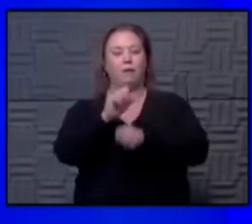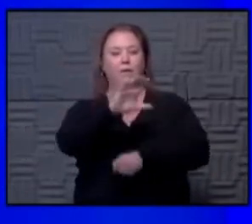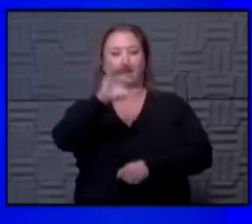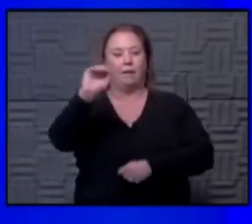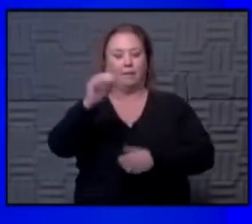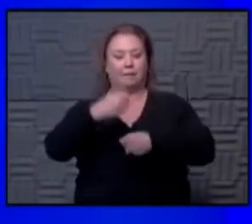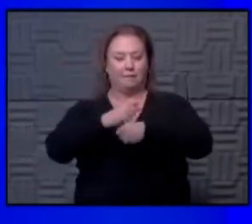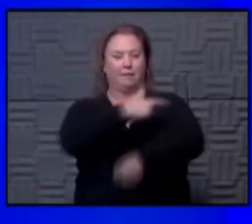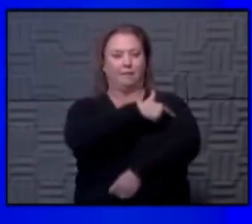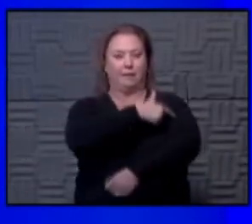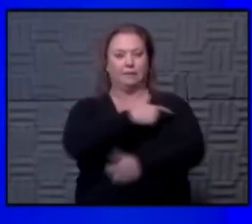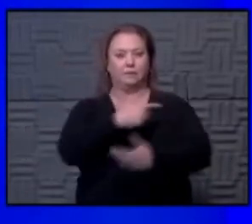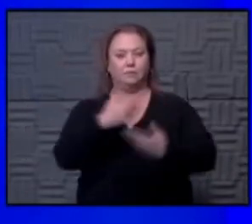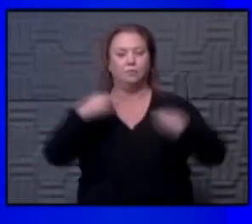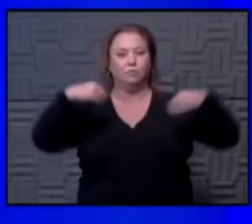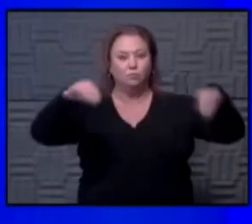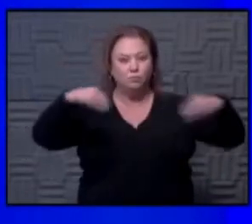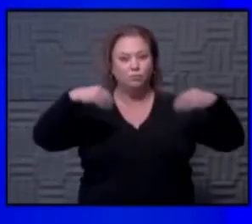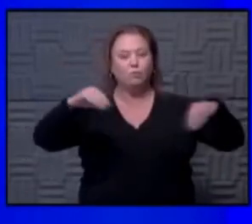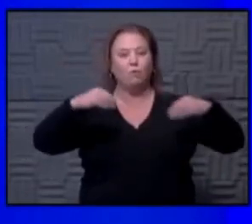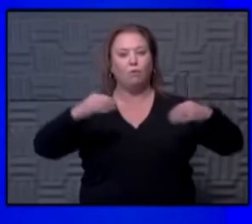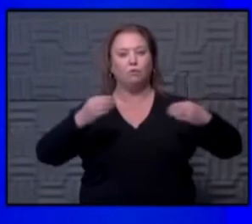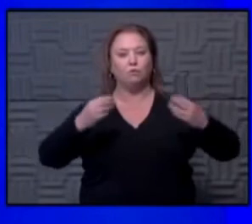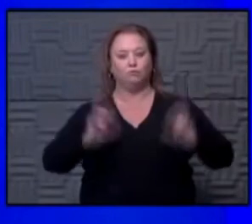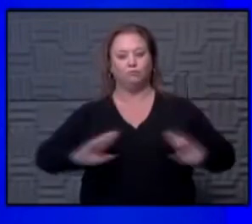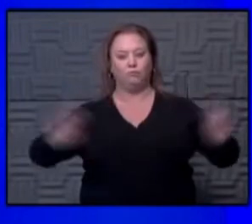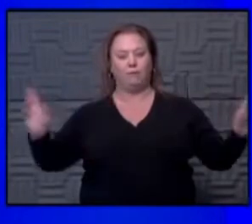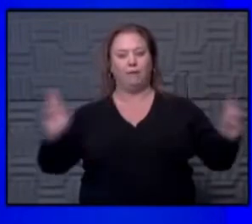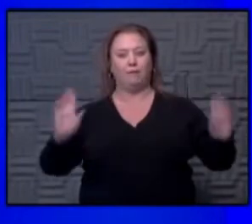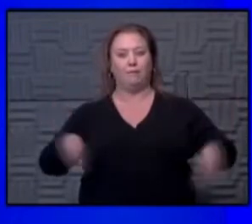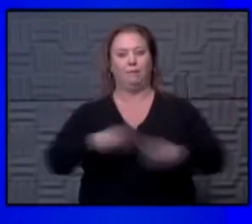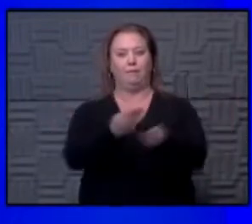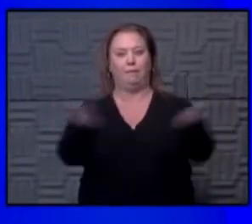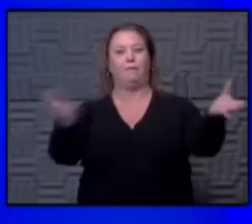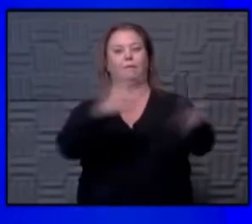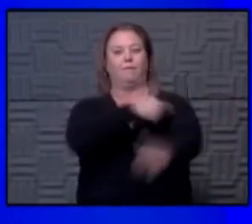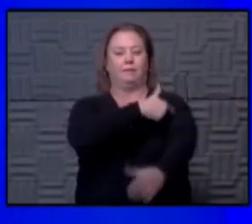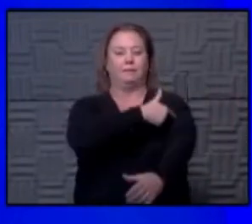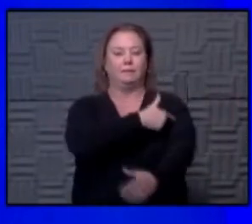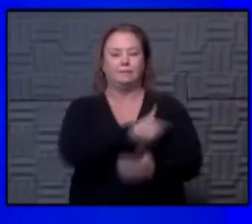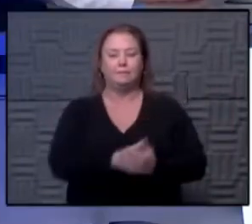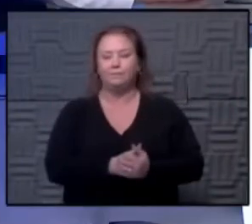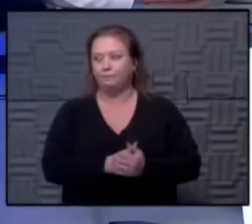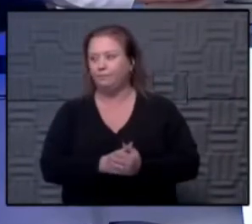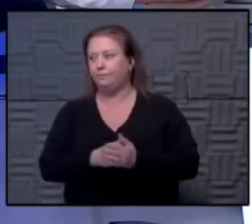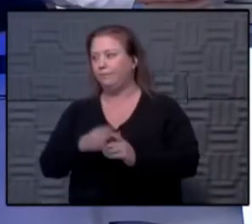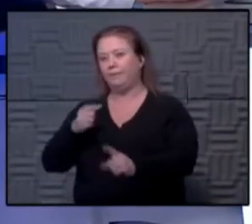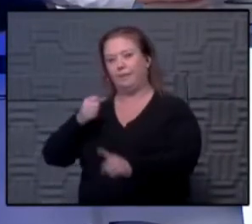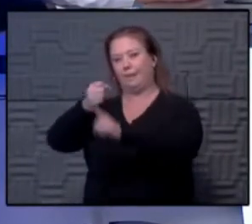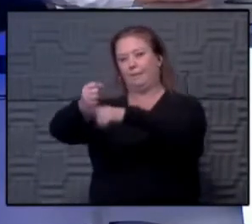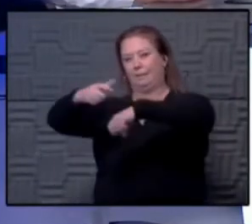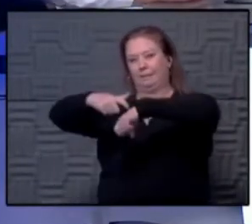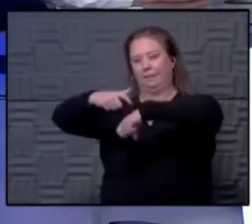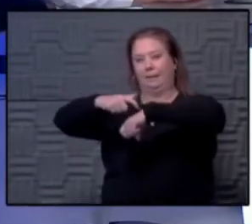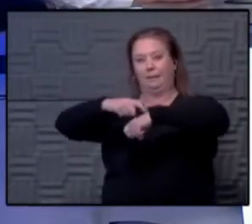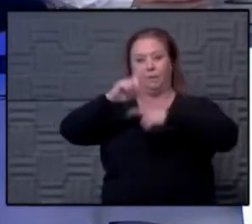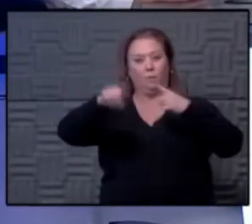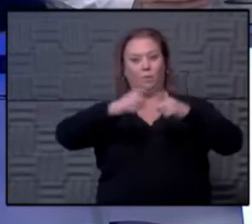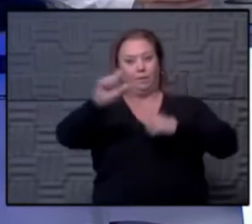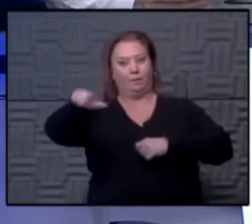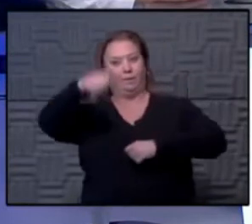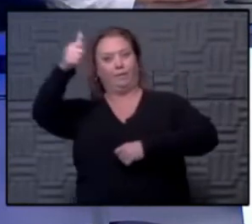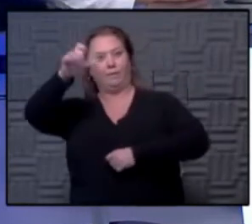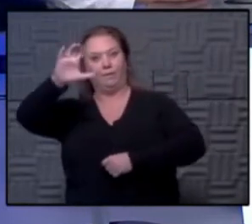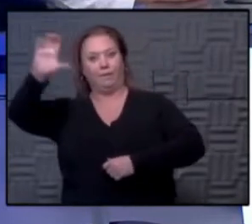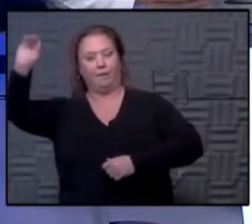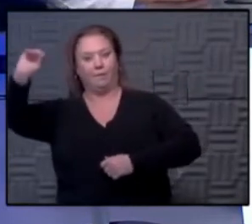those stores, those supplies ramped up so we can get those vaccines out to the mass population. So that's going to impact the timeline too. When do these other